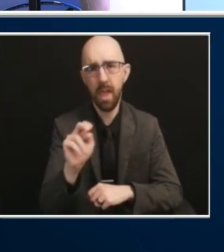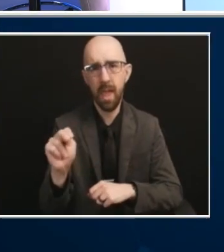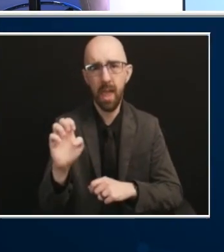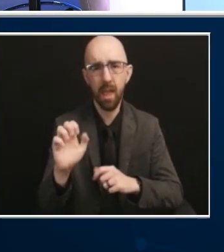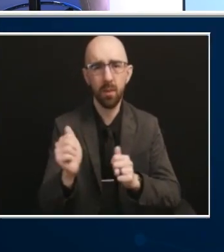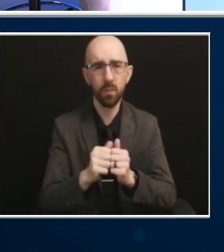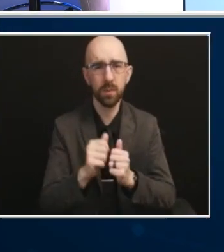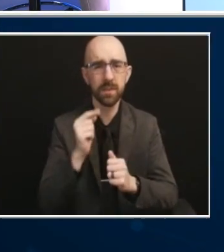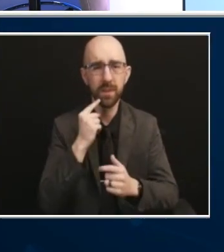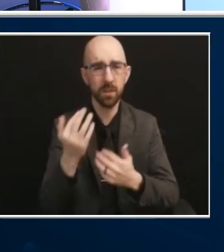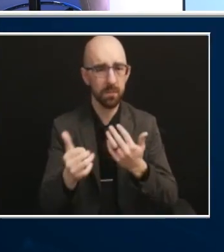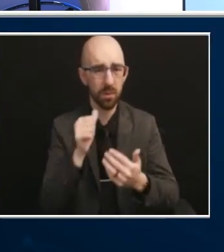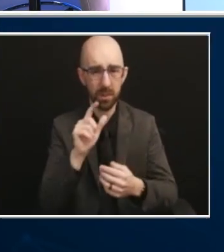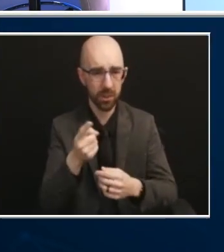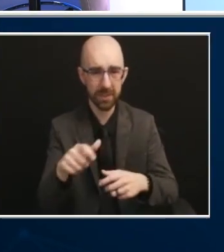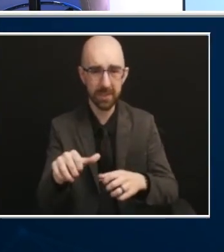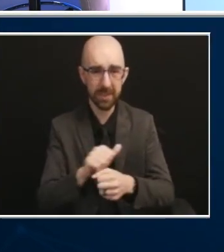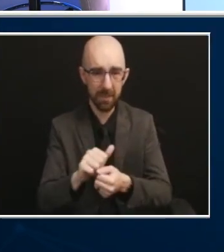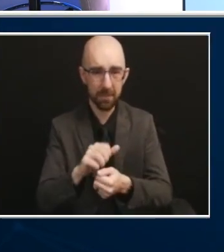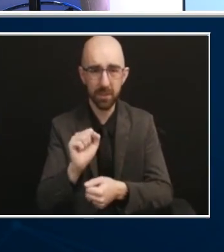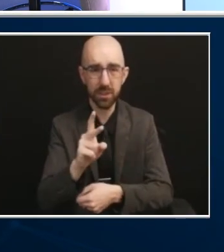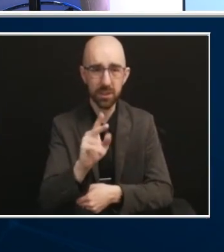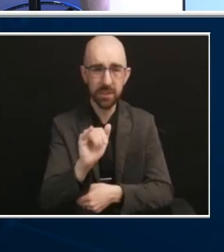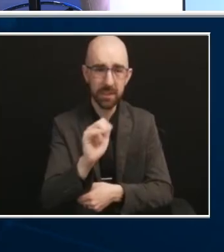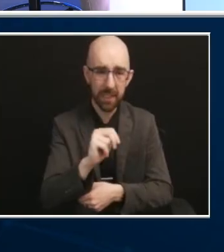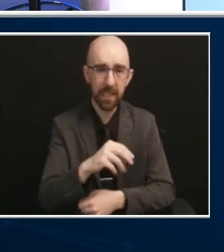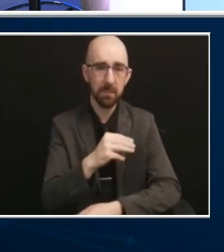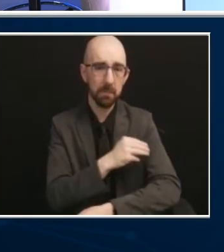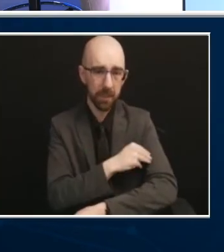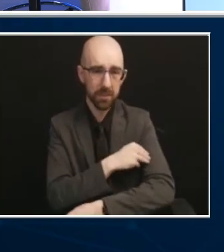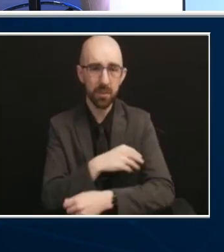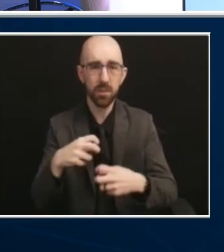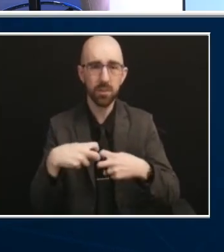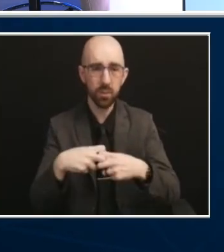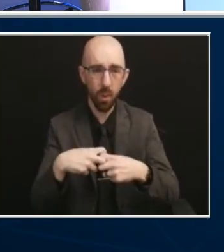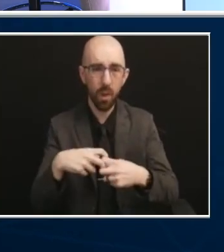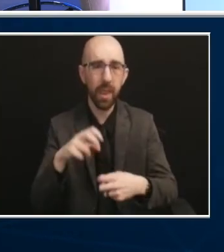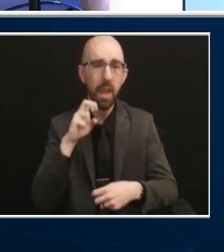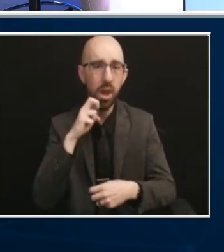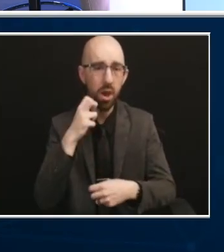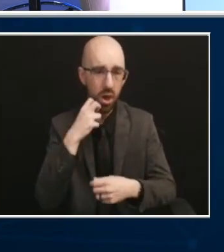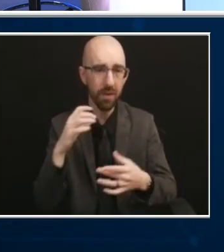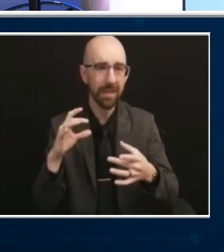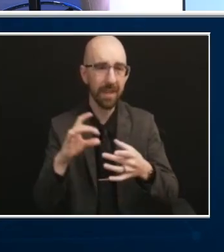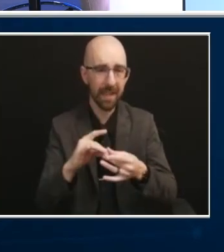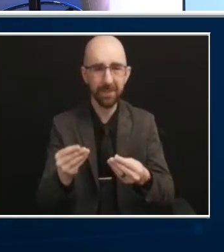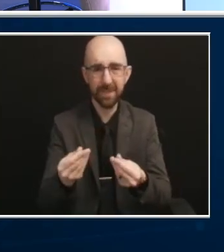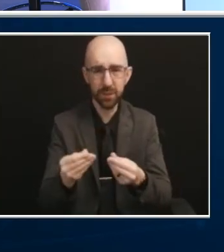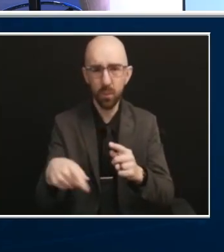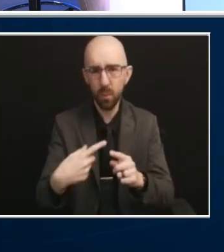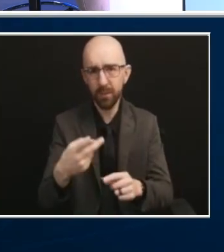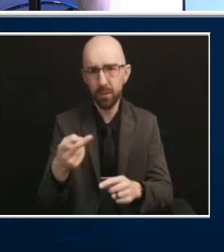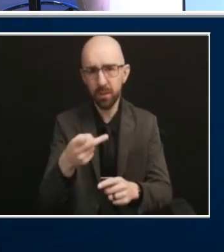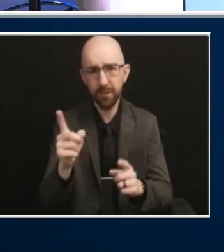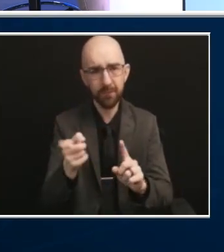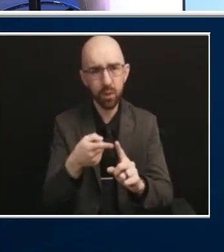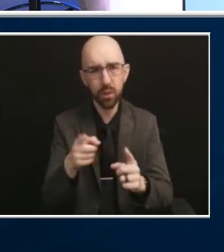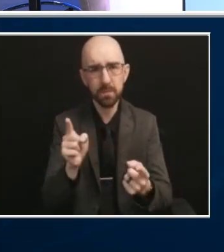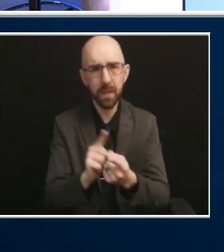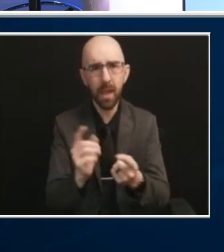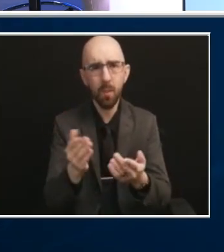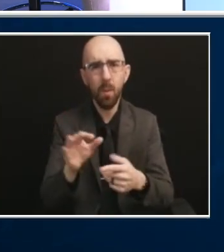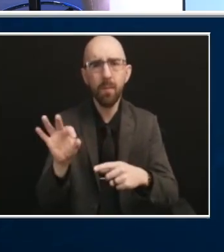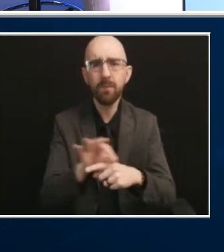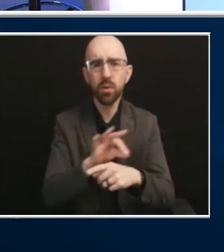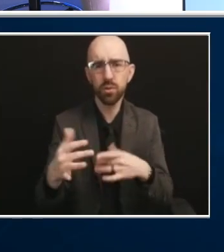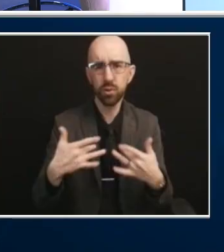damage the skin, they can affect muscles, joints, nerves, connective tissue. So when you first met Ezra, what were the biggest functional concerns that